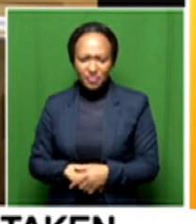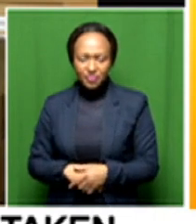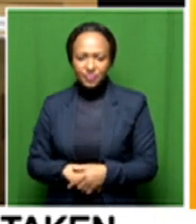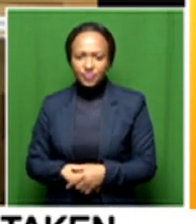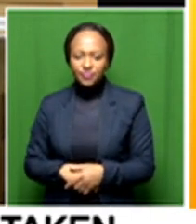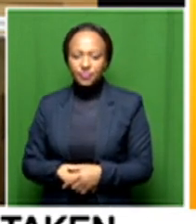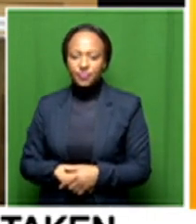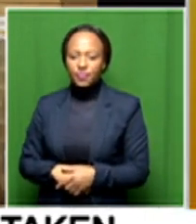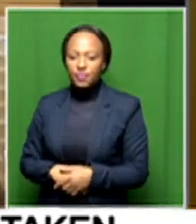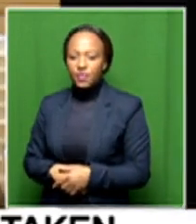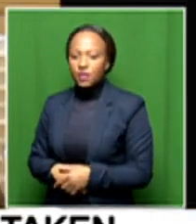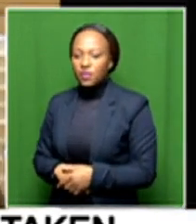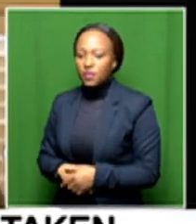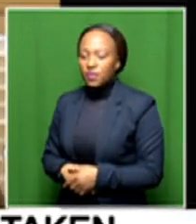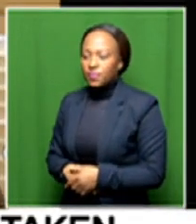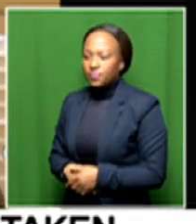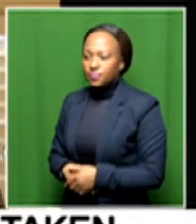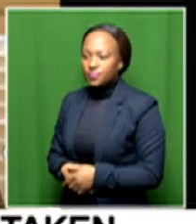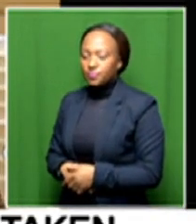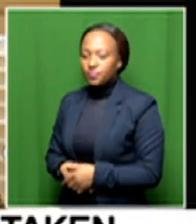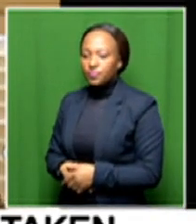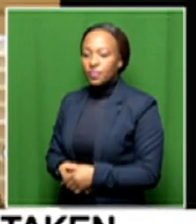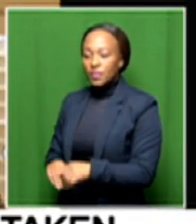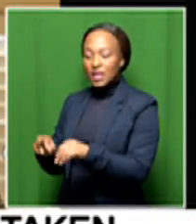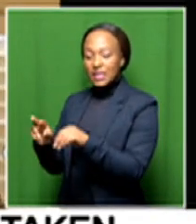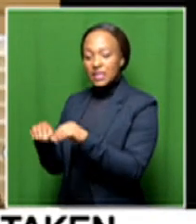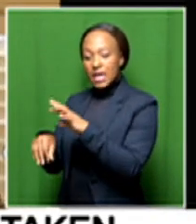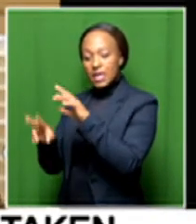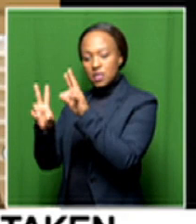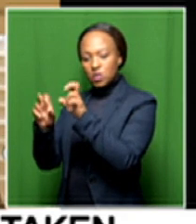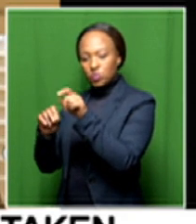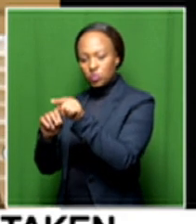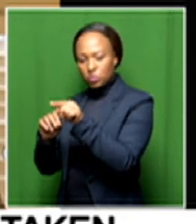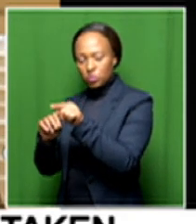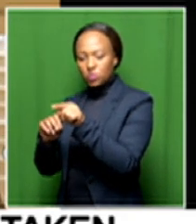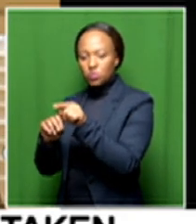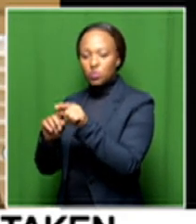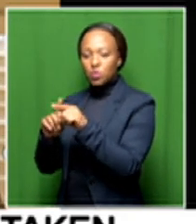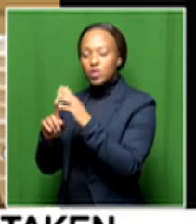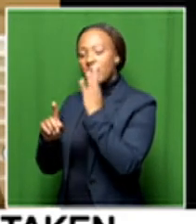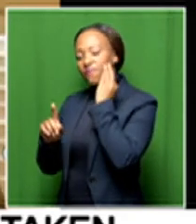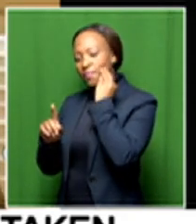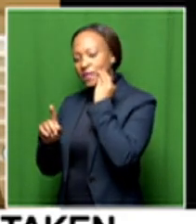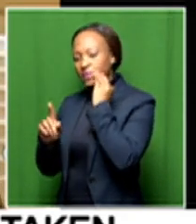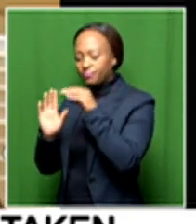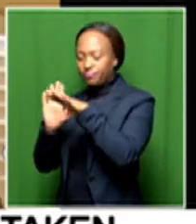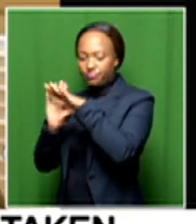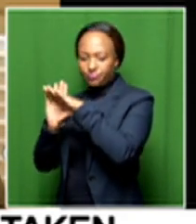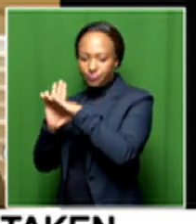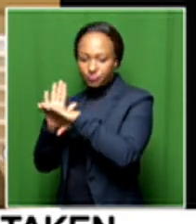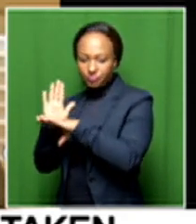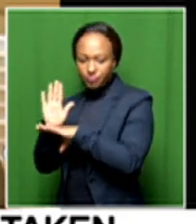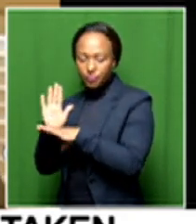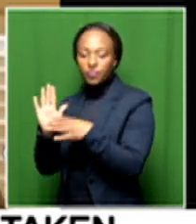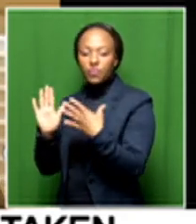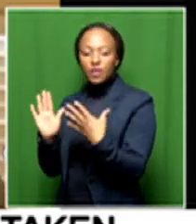Let me say that the issue of the awards, which are actually there, is information which is reflected in terms of now. I can